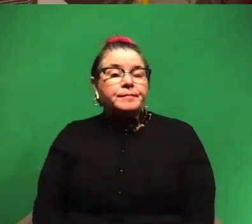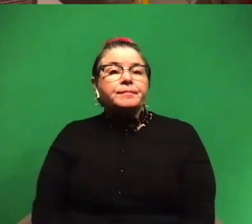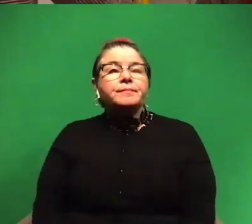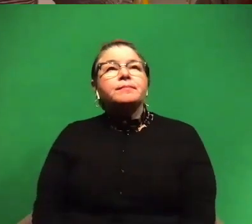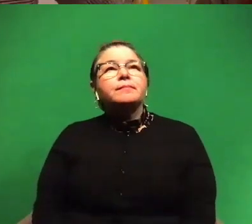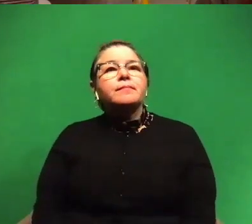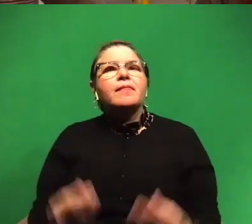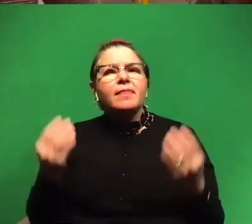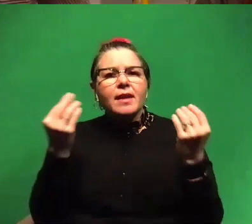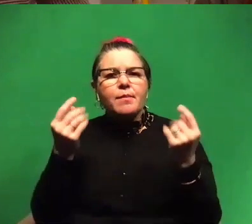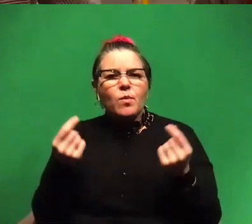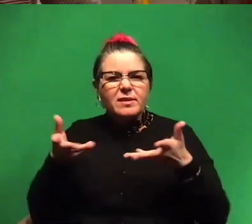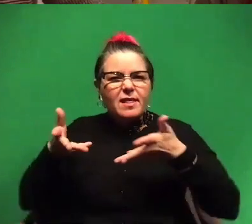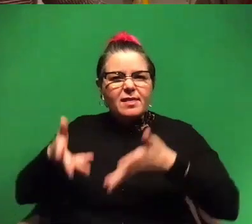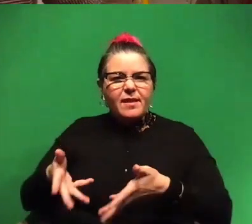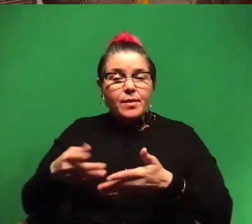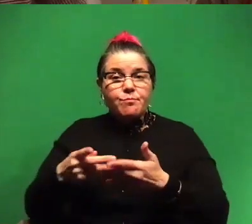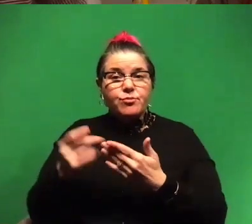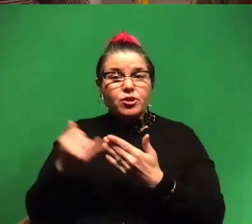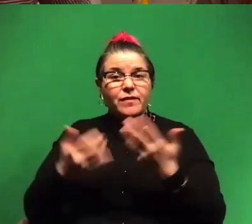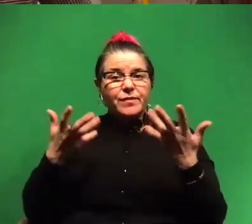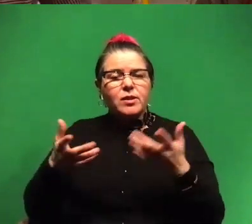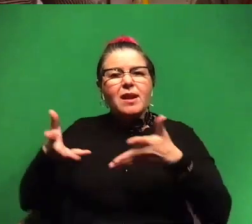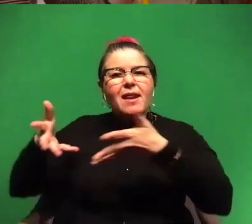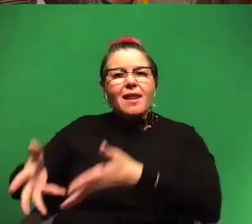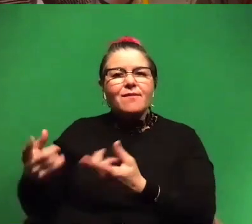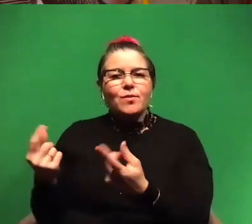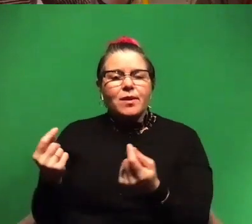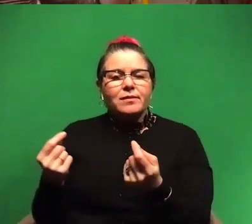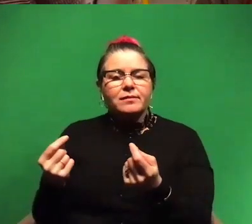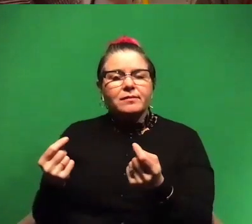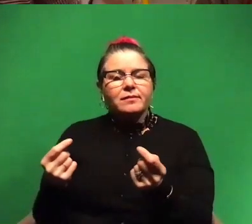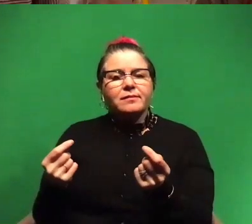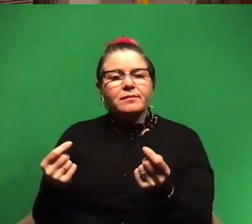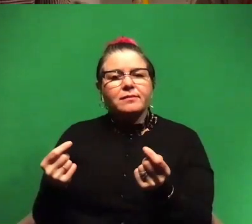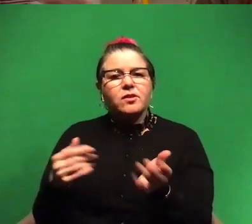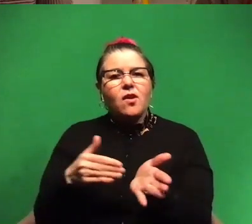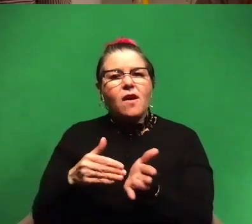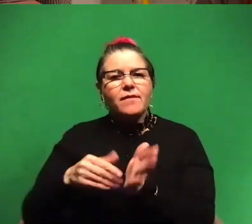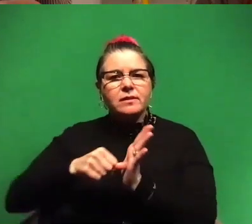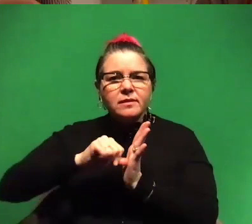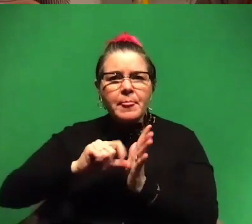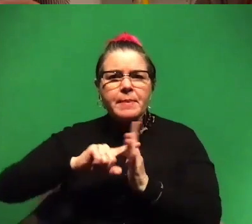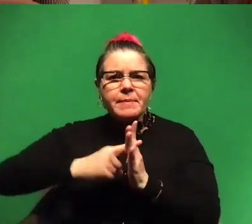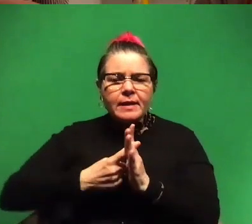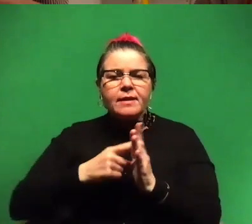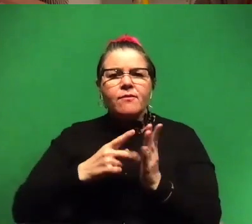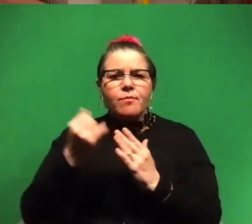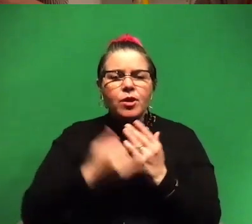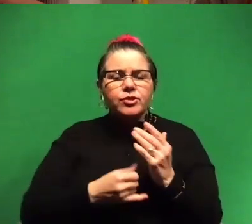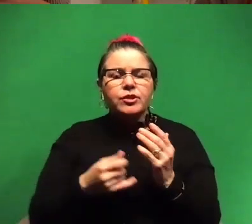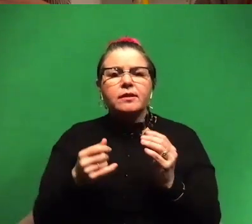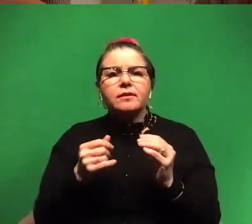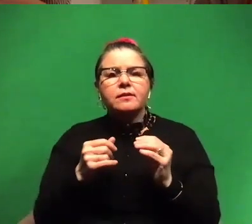what's left after the project. A lot of times there's so much emphasis at the beginning of a project put